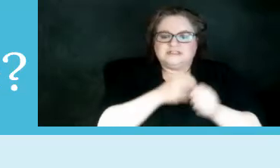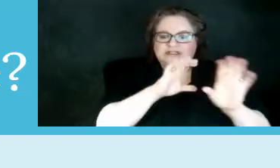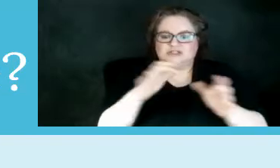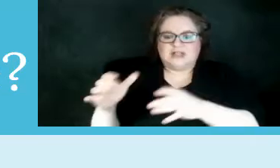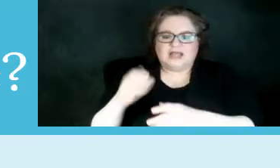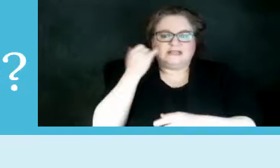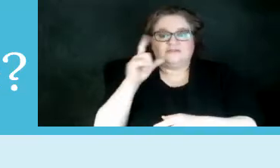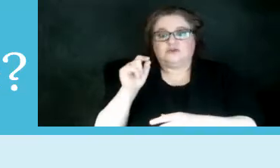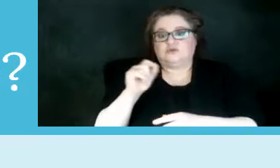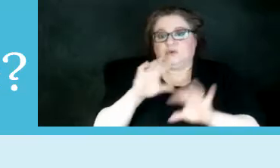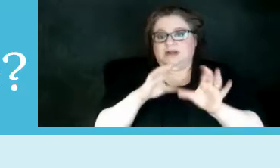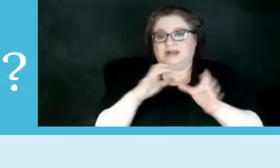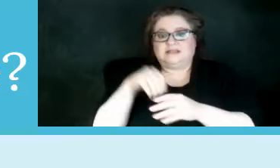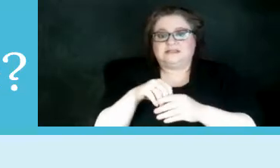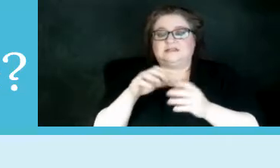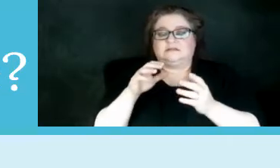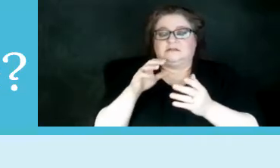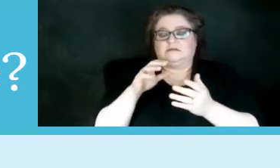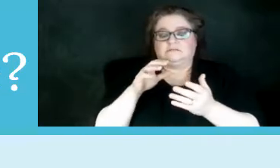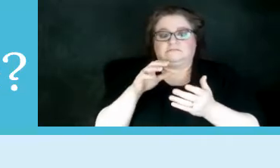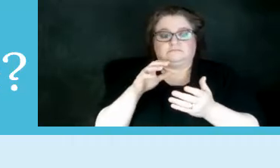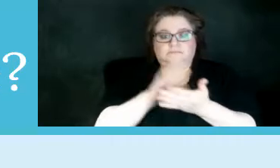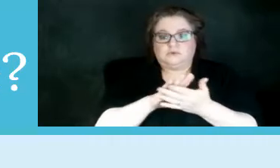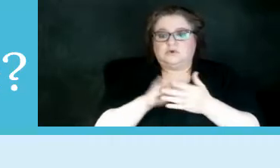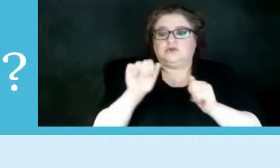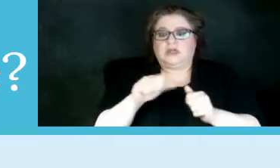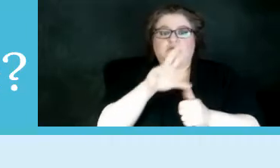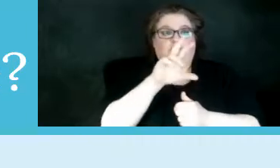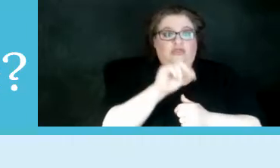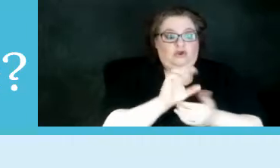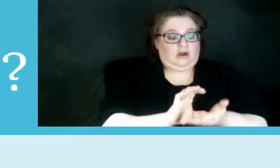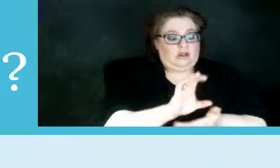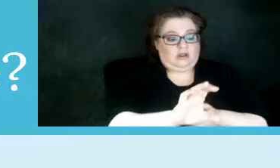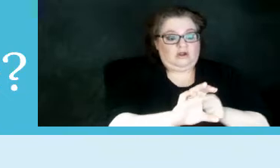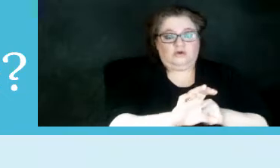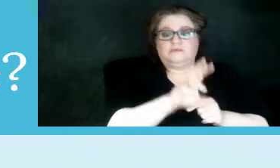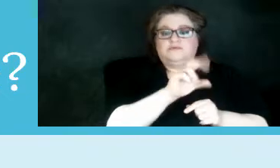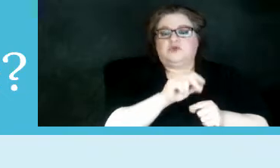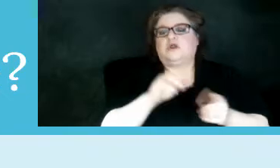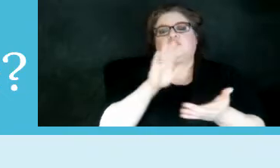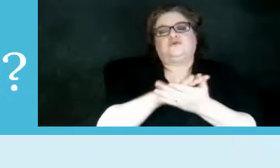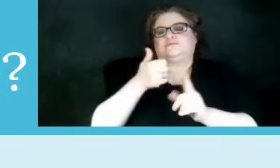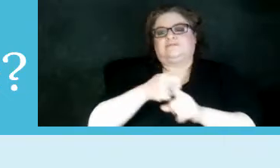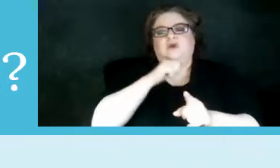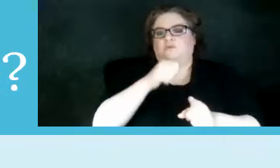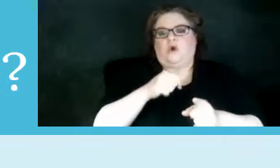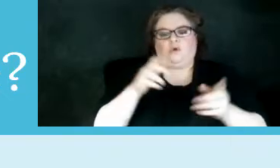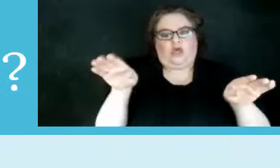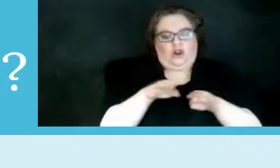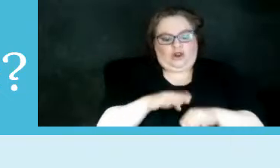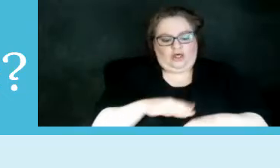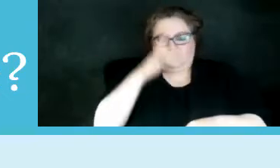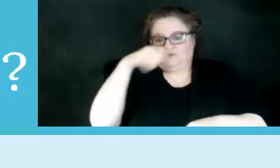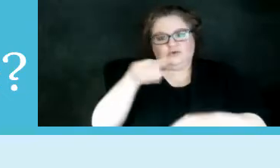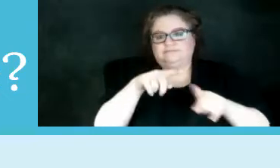school, you can do 30 sets of 30 for each class. So the school won't collate them for you. You need to make sure you have them already assembled and